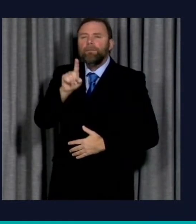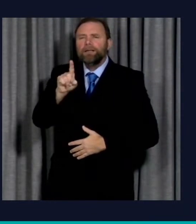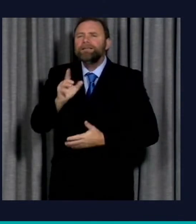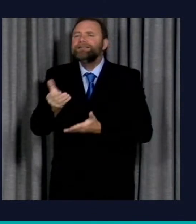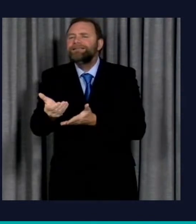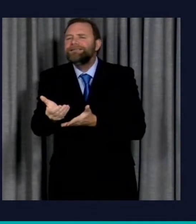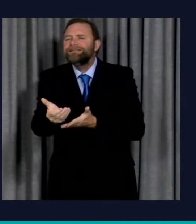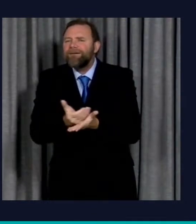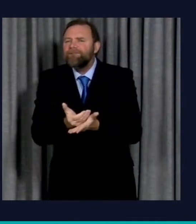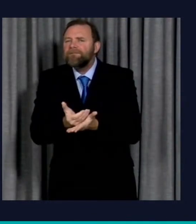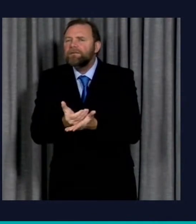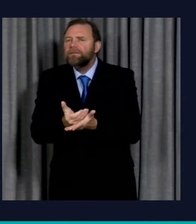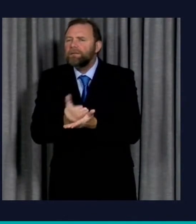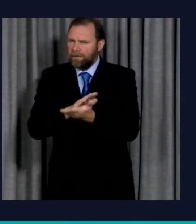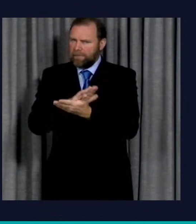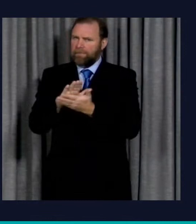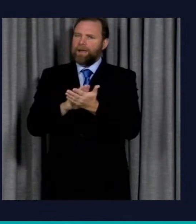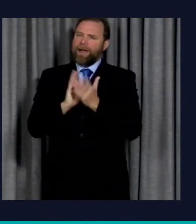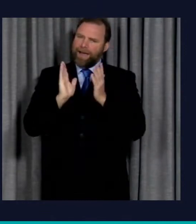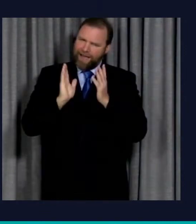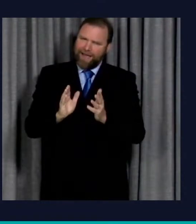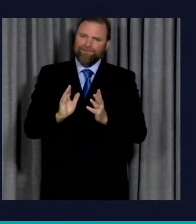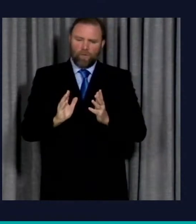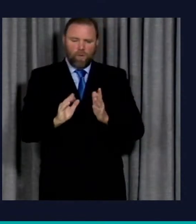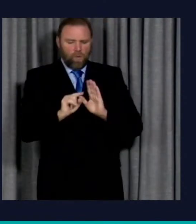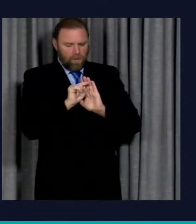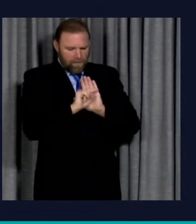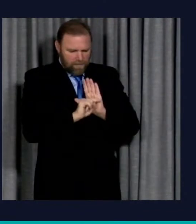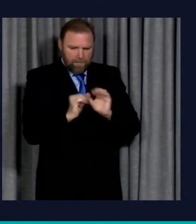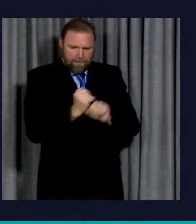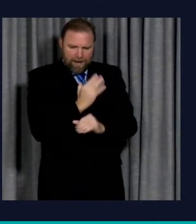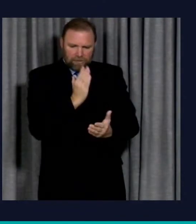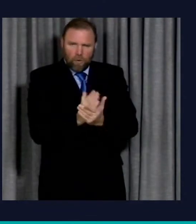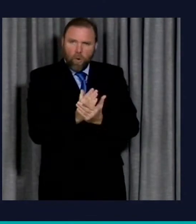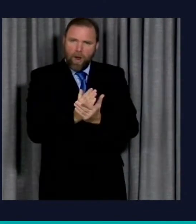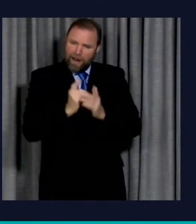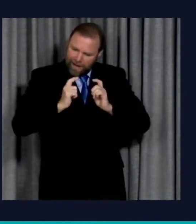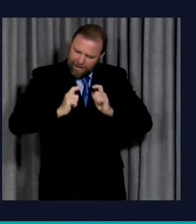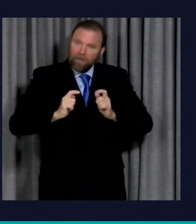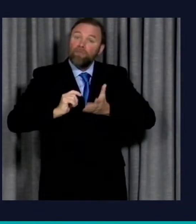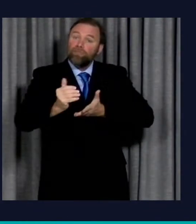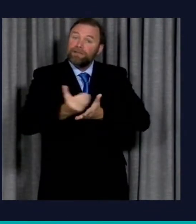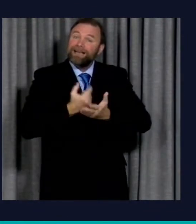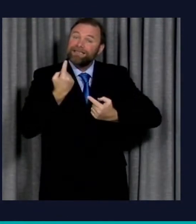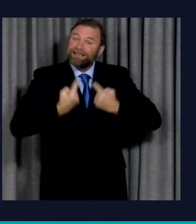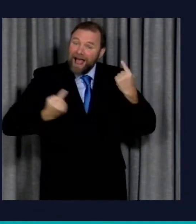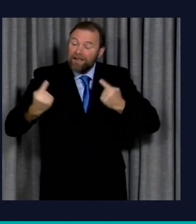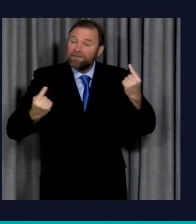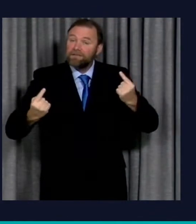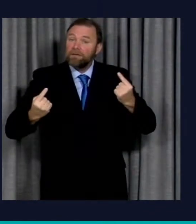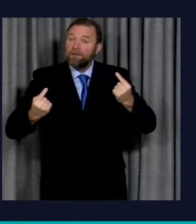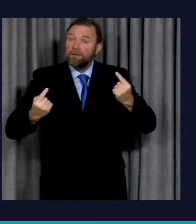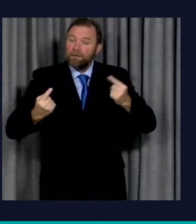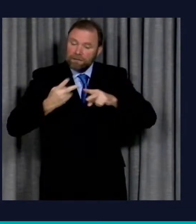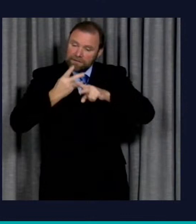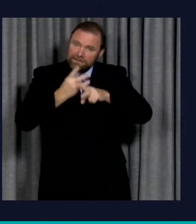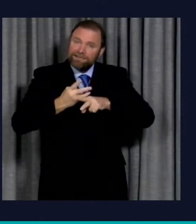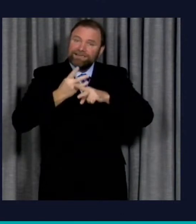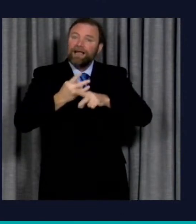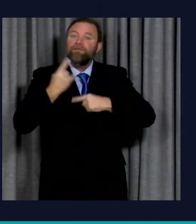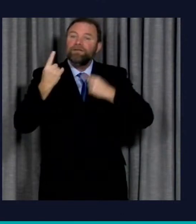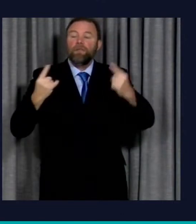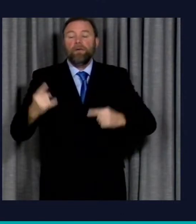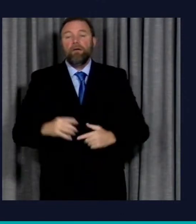safely, we have to do everything we can to go on protecting ourselves and taking care